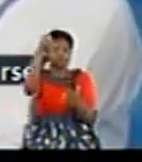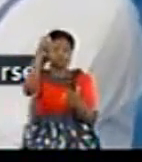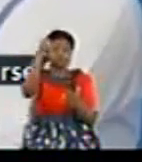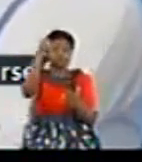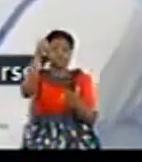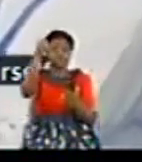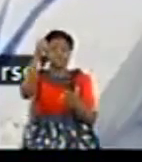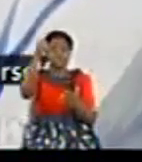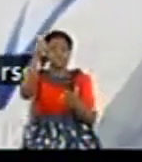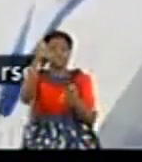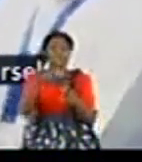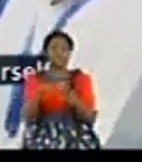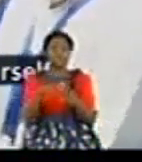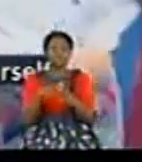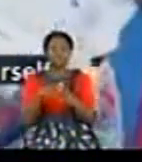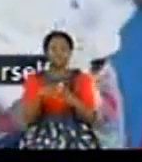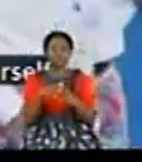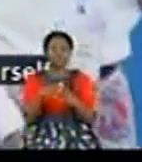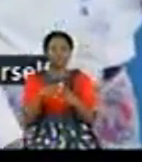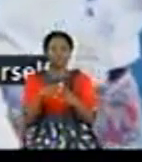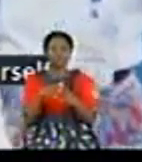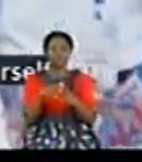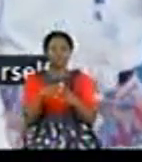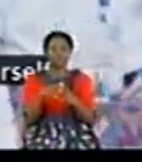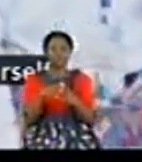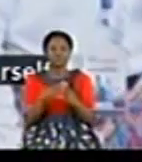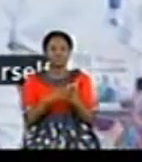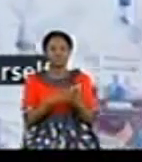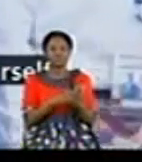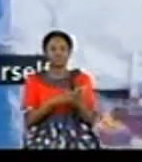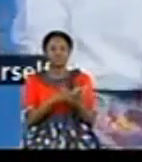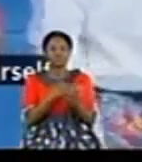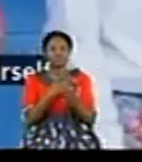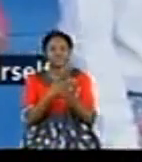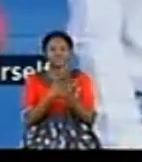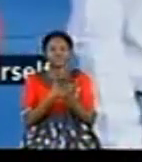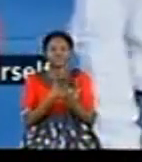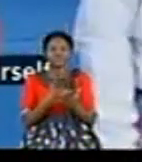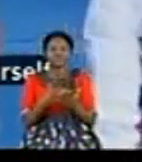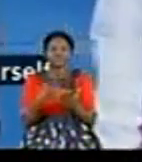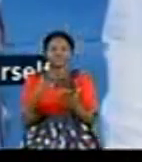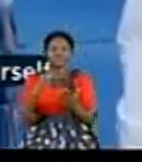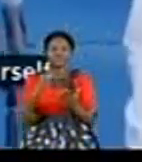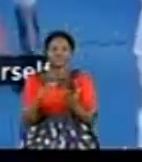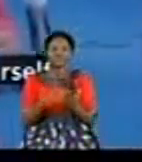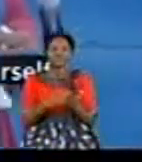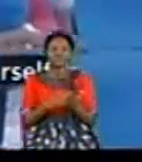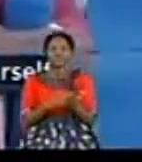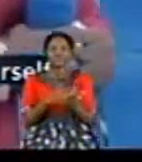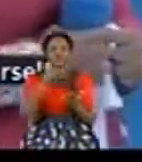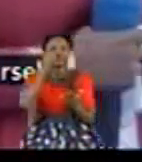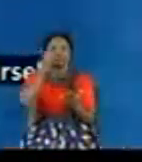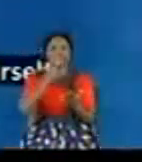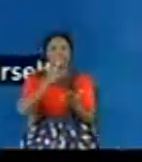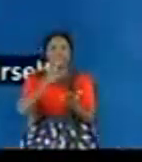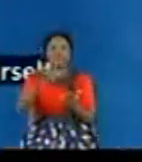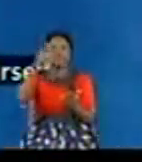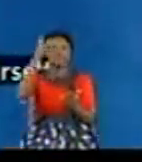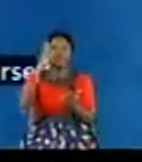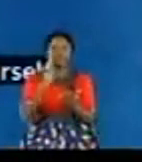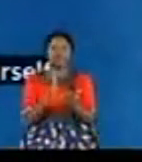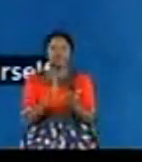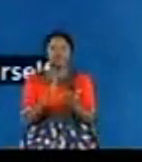of you are God from beginning to the